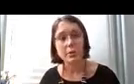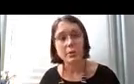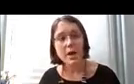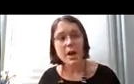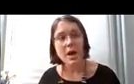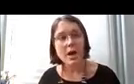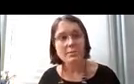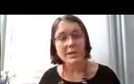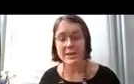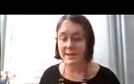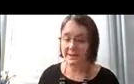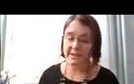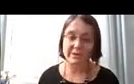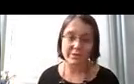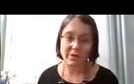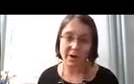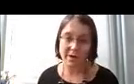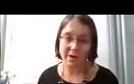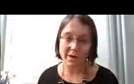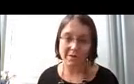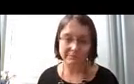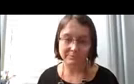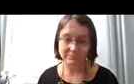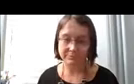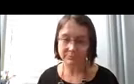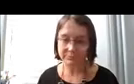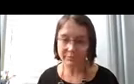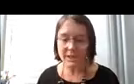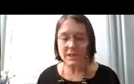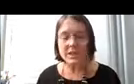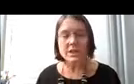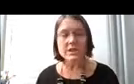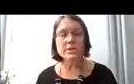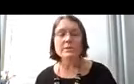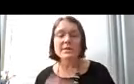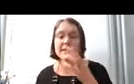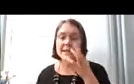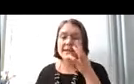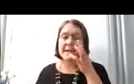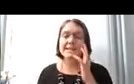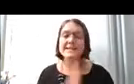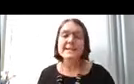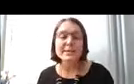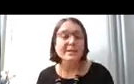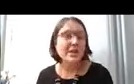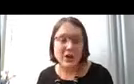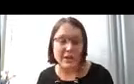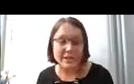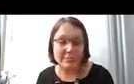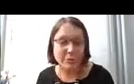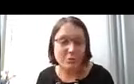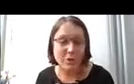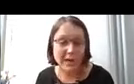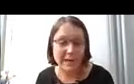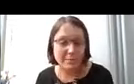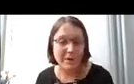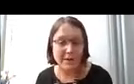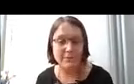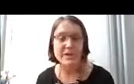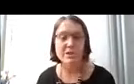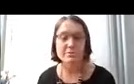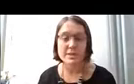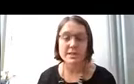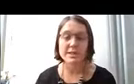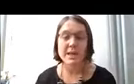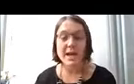young people in Key Stage 5. So we're going to be taking a deep dive on what labour